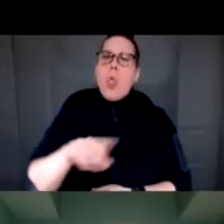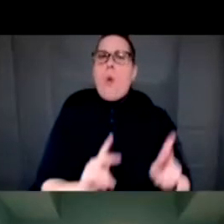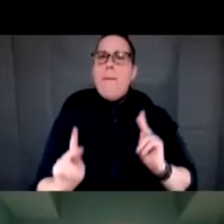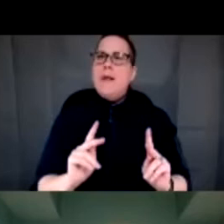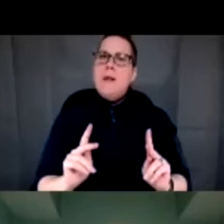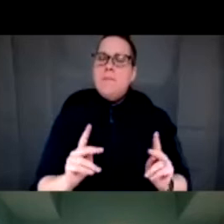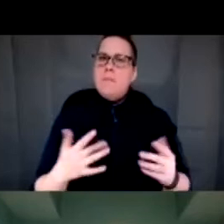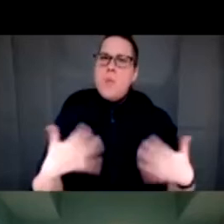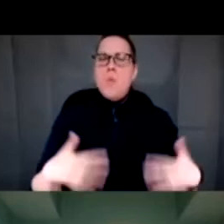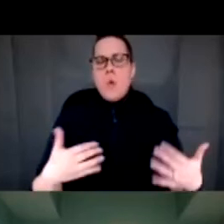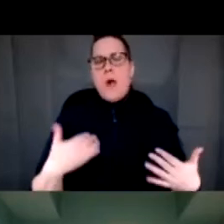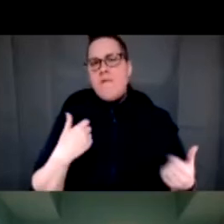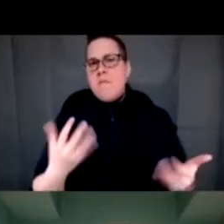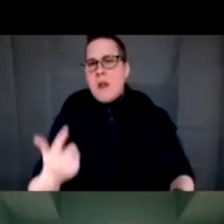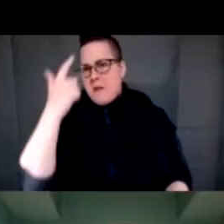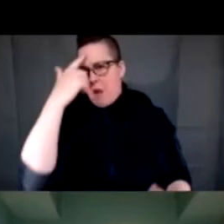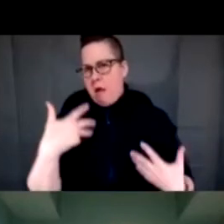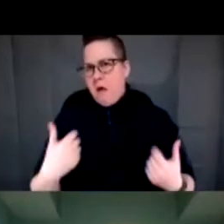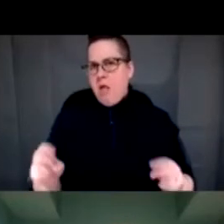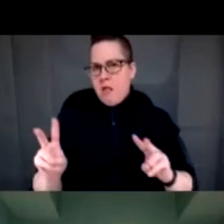considerable mental health issues.